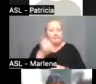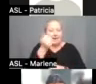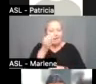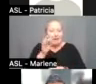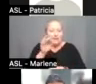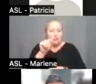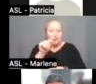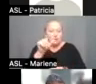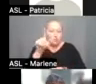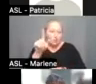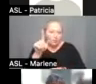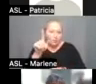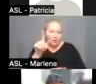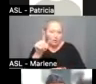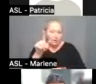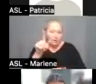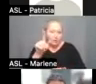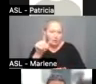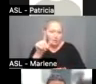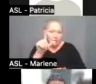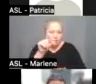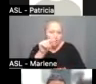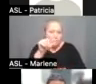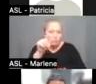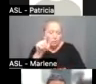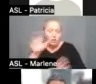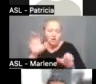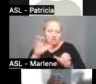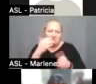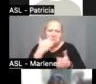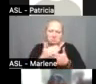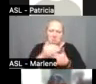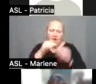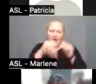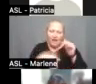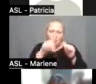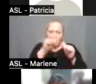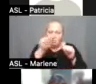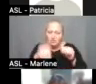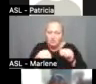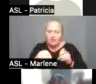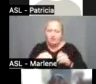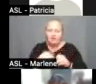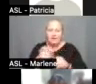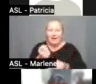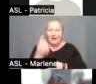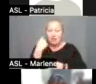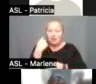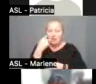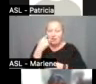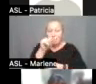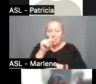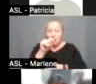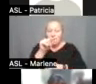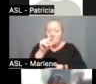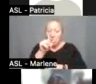21 20 um 2021 we did pretty well we were less than one percent um last year for 20 21